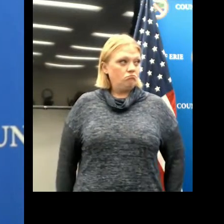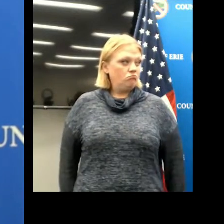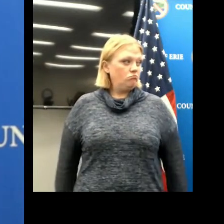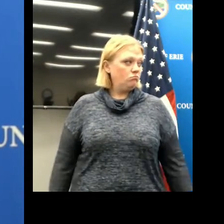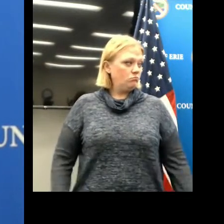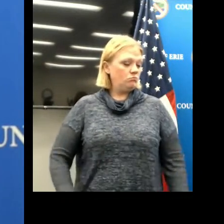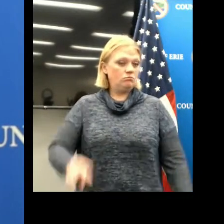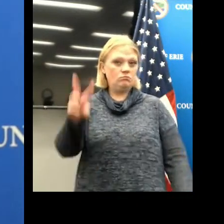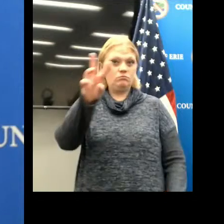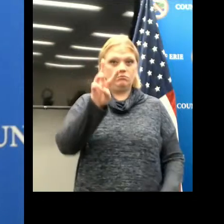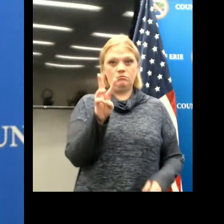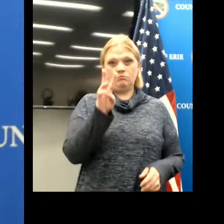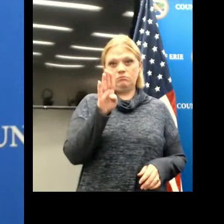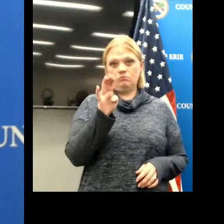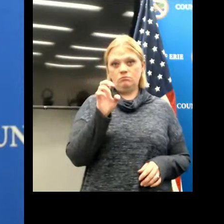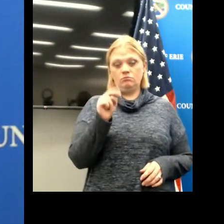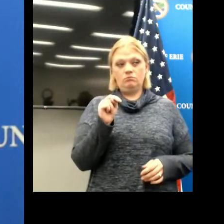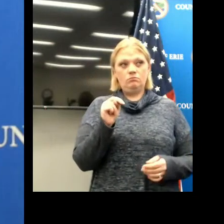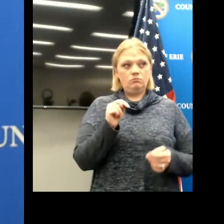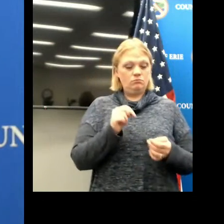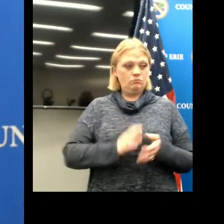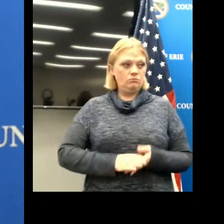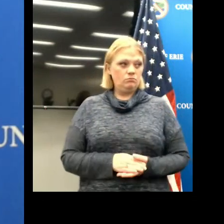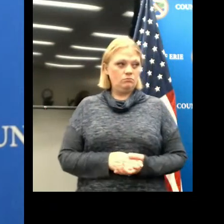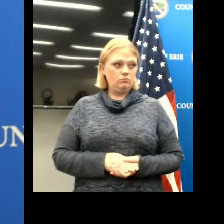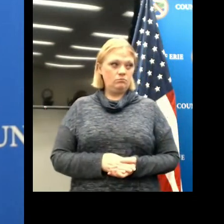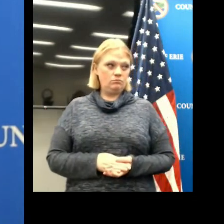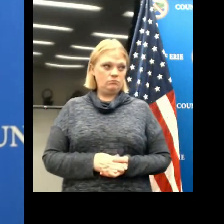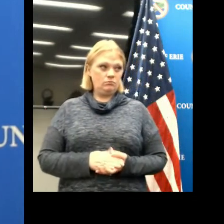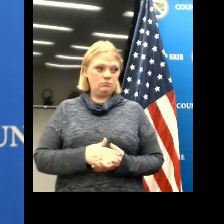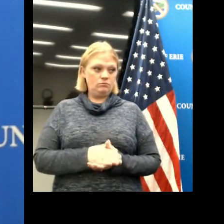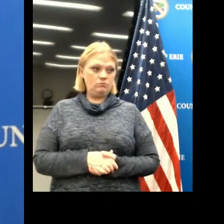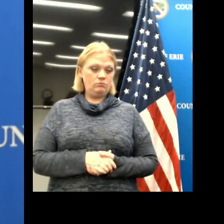How about WBEN? Anybody on from WBEN?